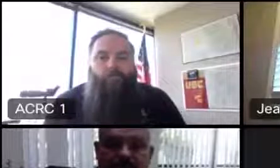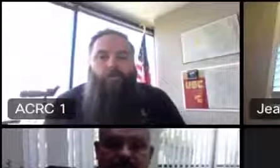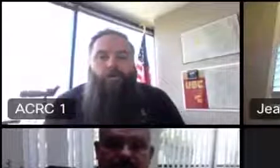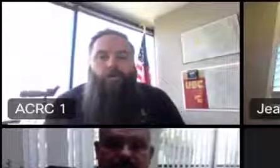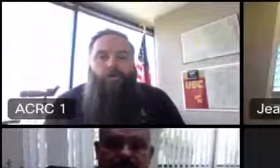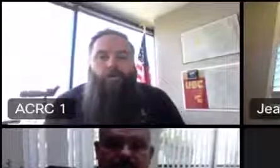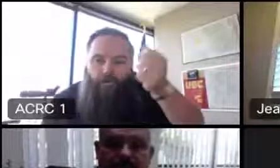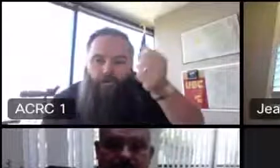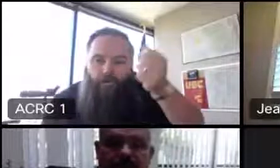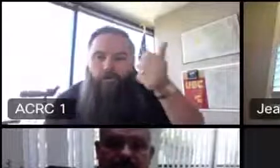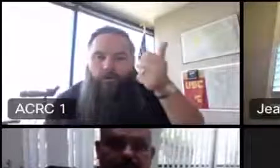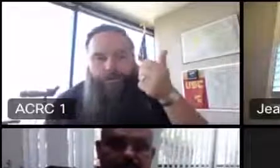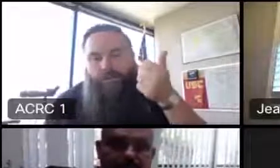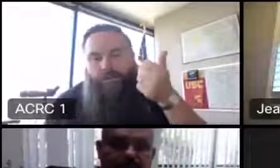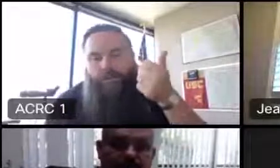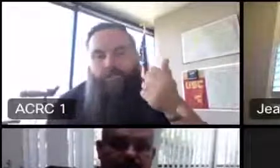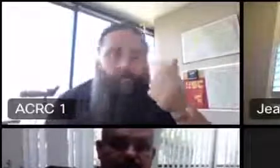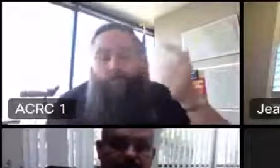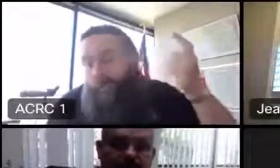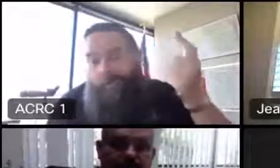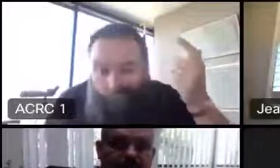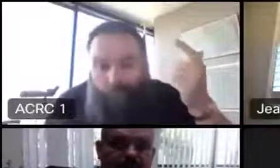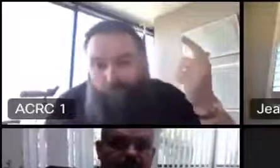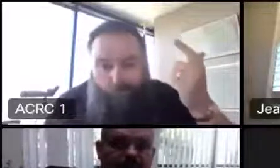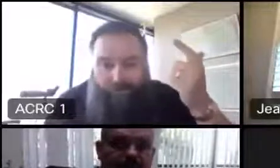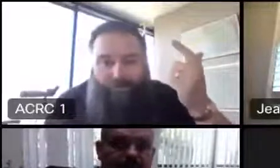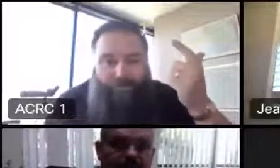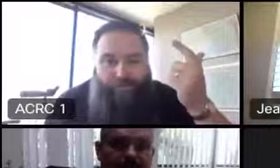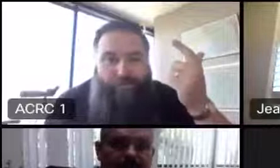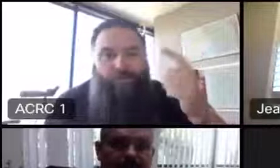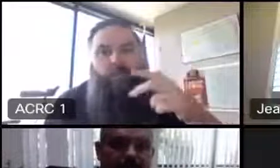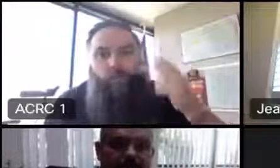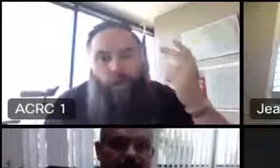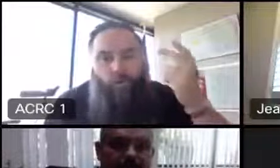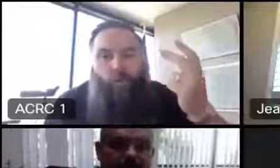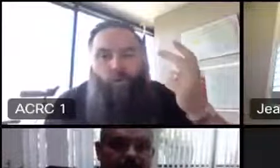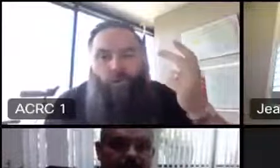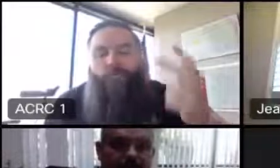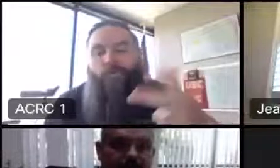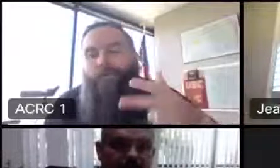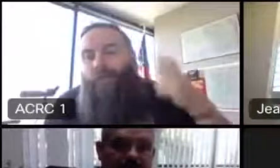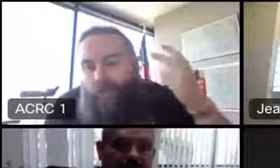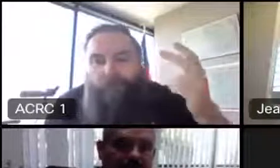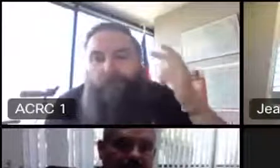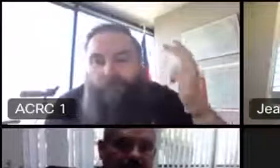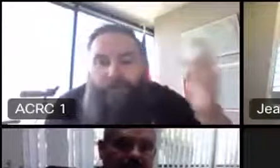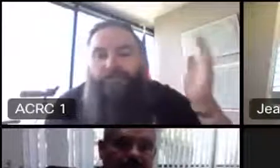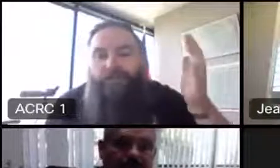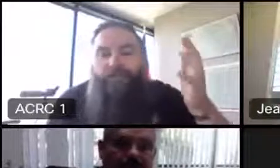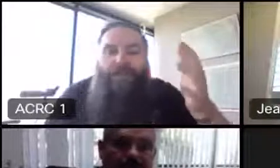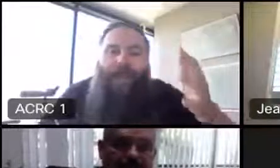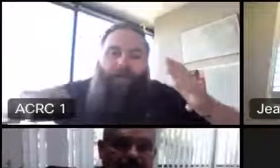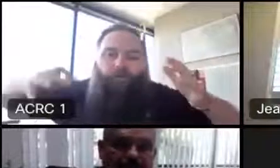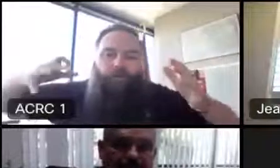is, or, what things require a program design addendum? What are we really looking for in a program design addendum? If we have a number of